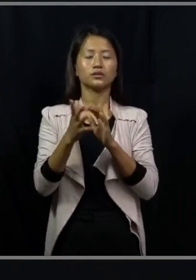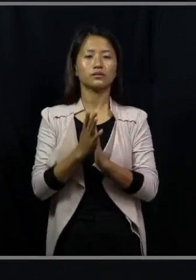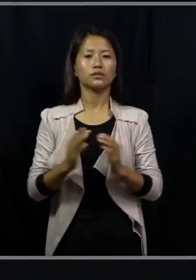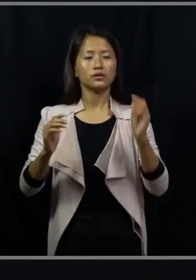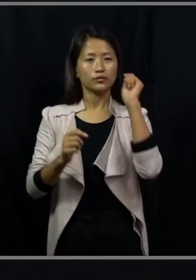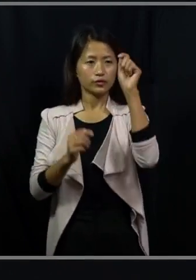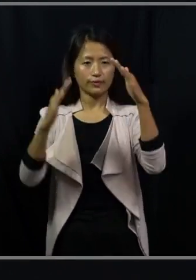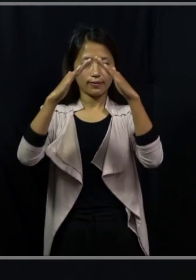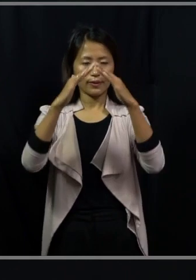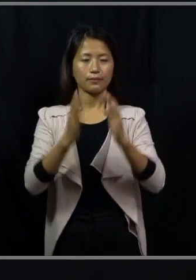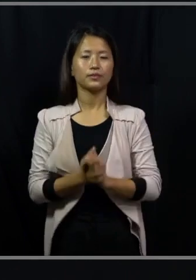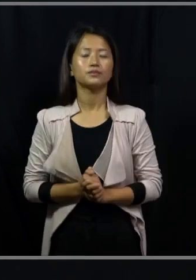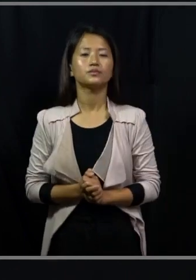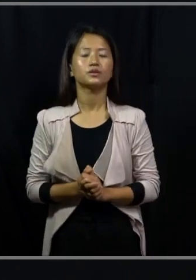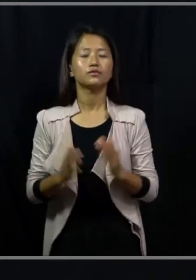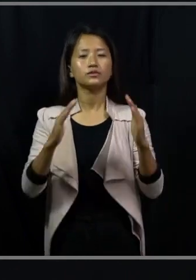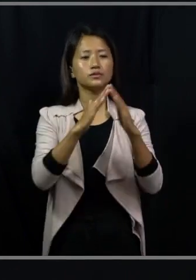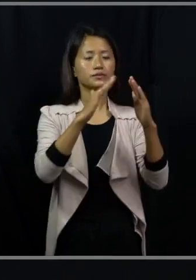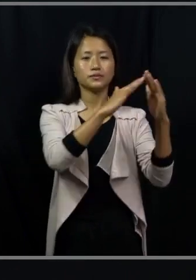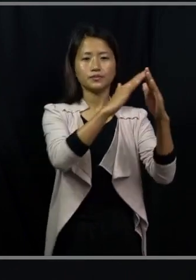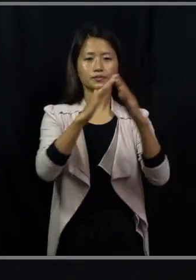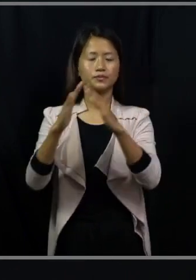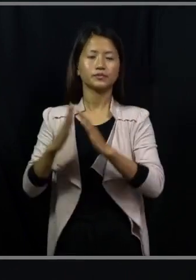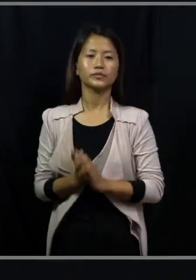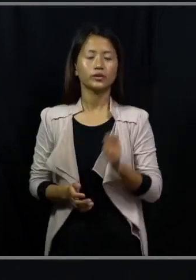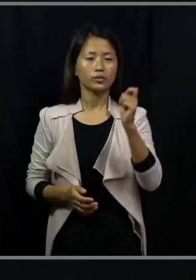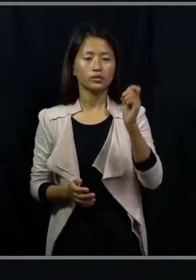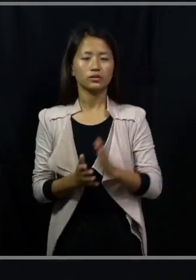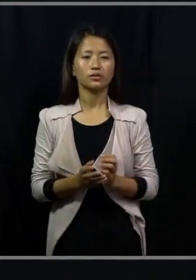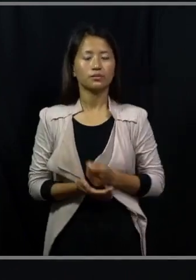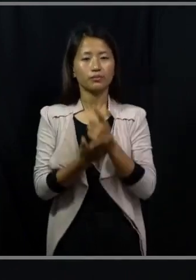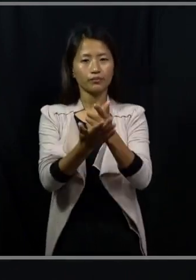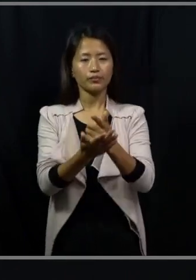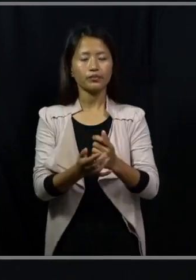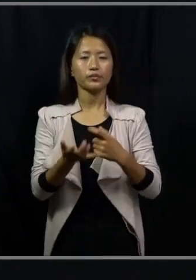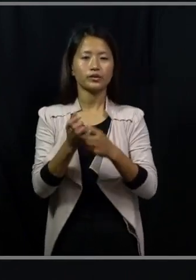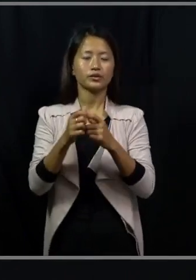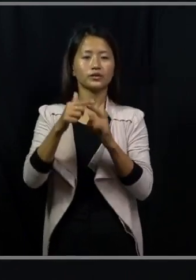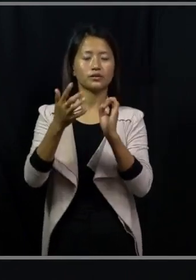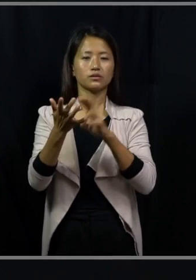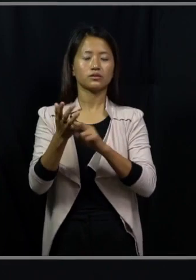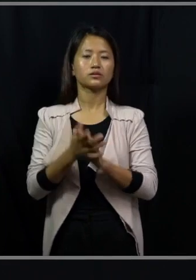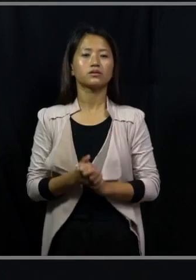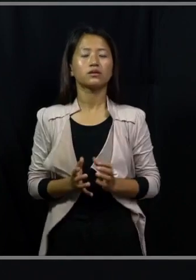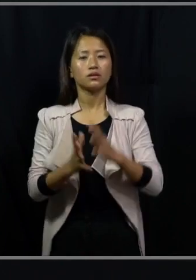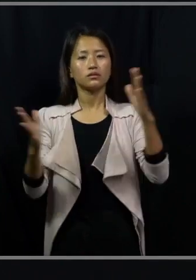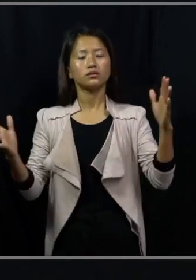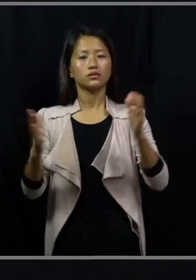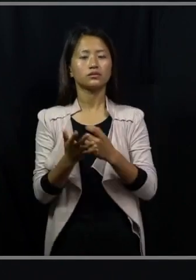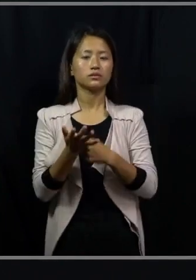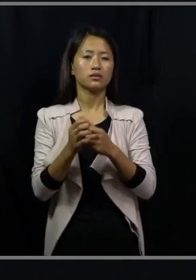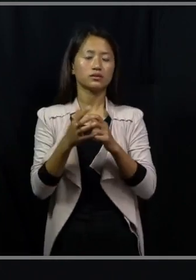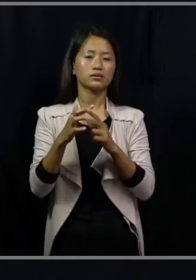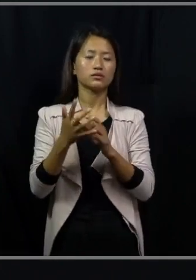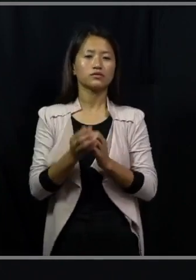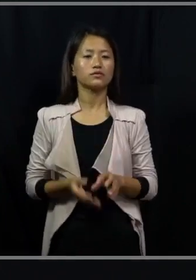the public utility works of the town. And the workers, they were paid rations, and a large number of